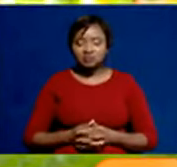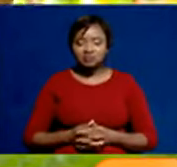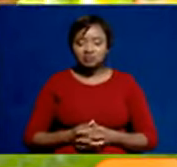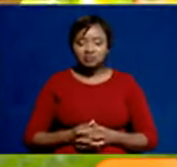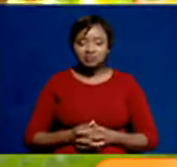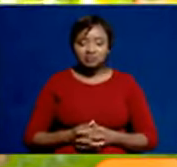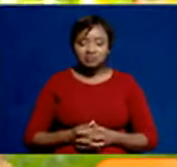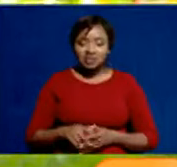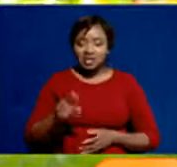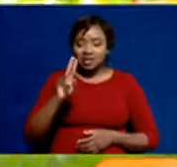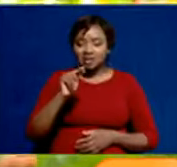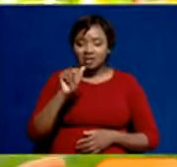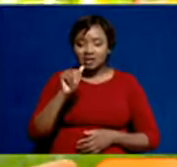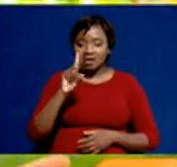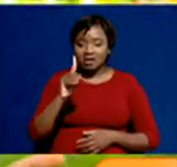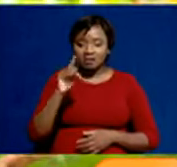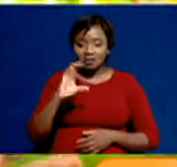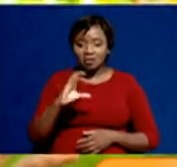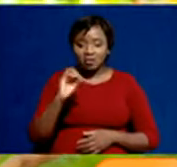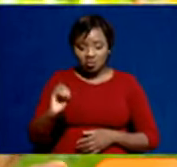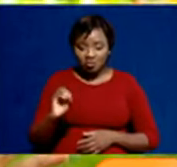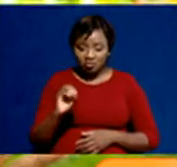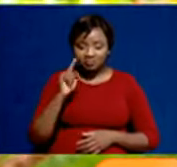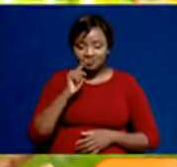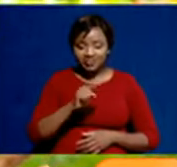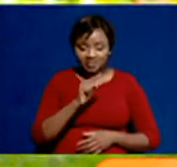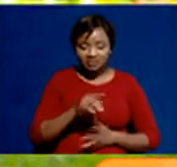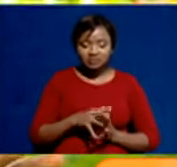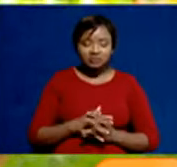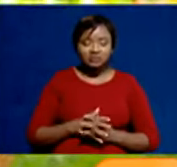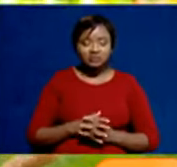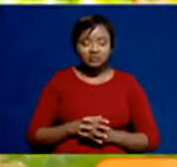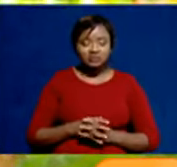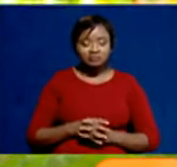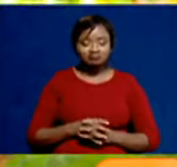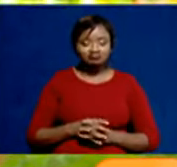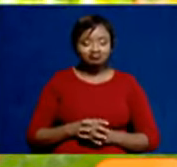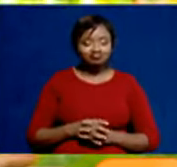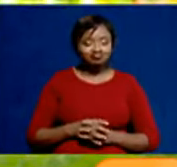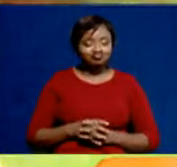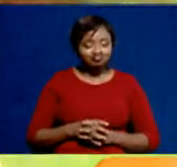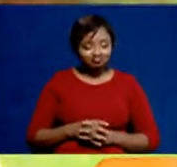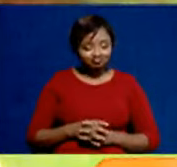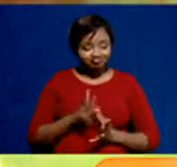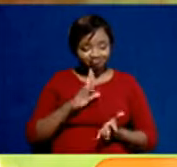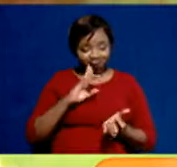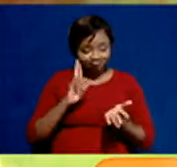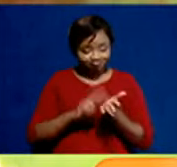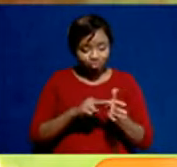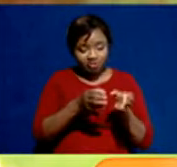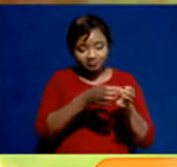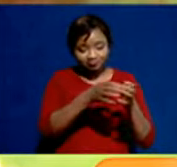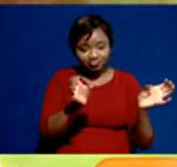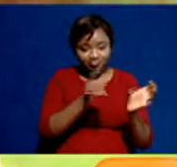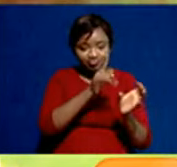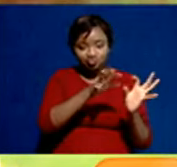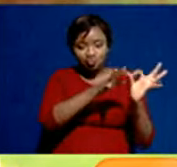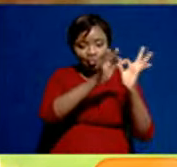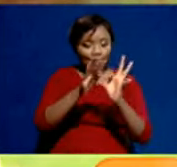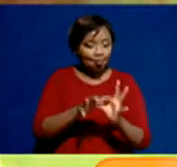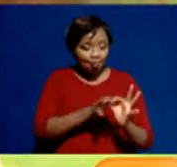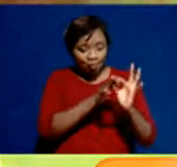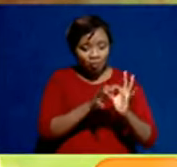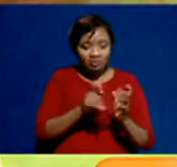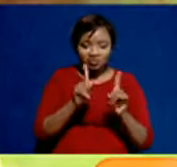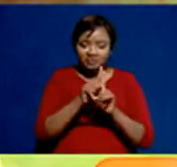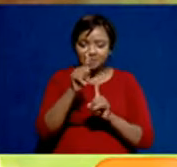NADCO, National Dialogue Committee, and the report, that it may have actually divided the coalition, because, like you said,